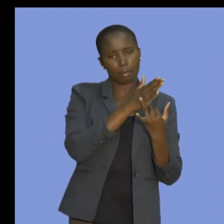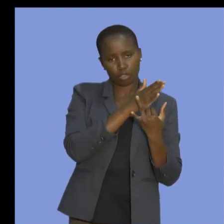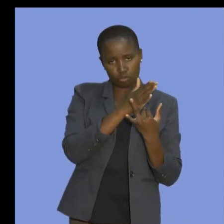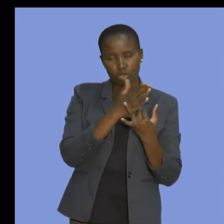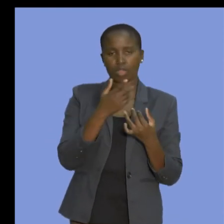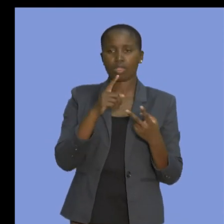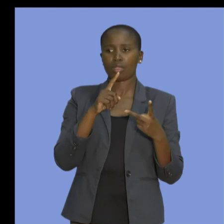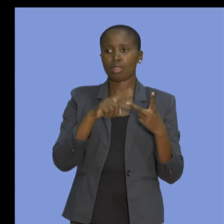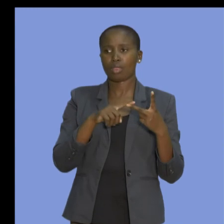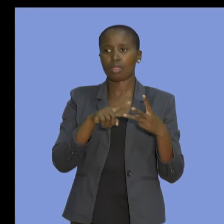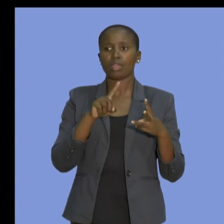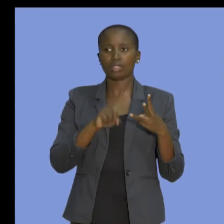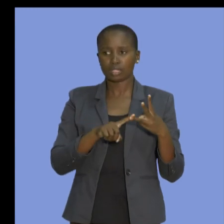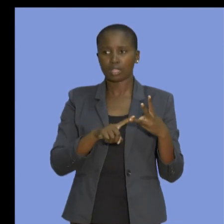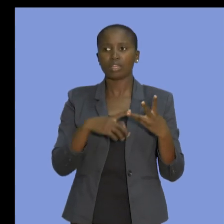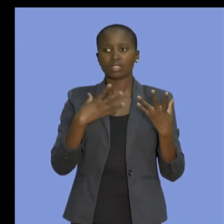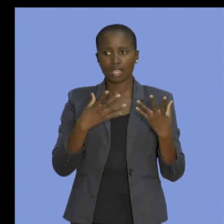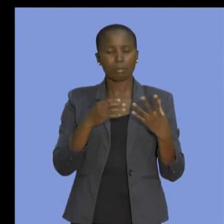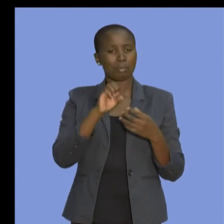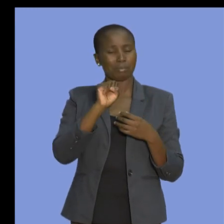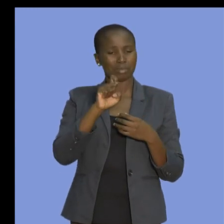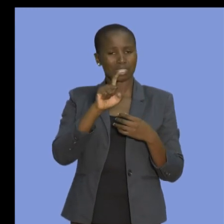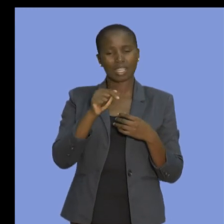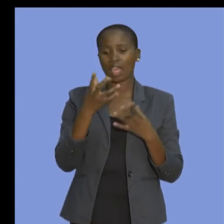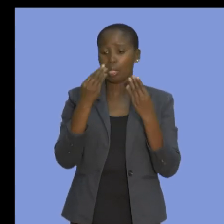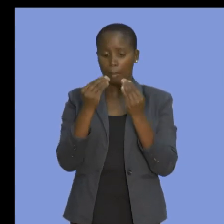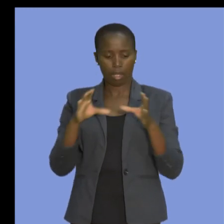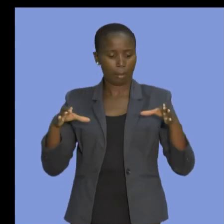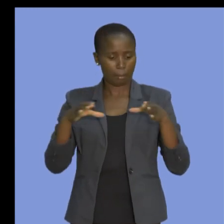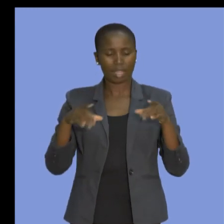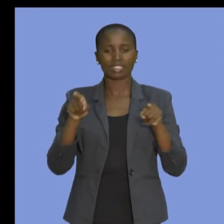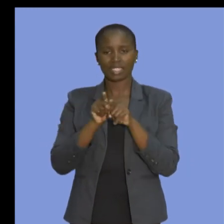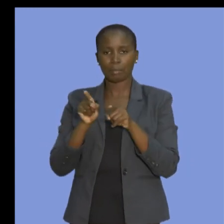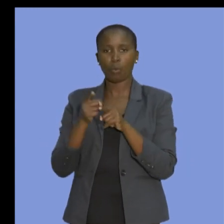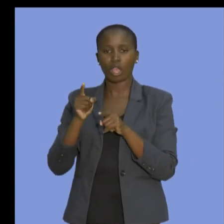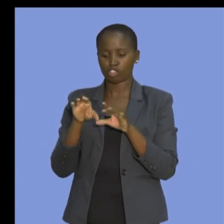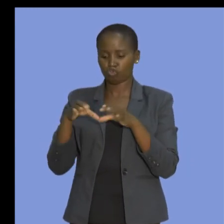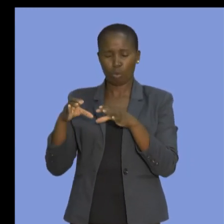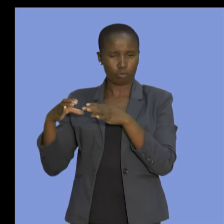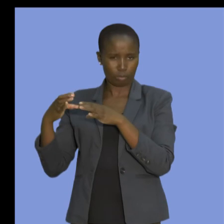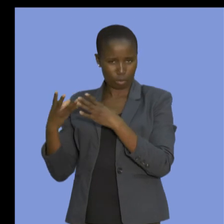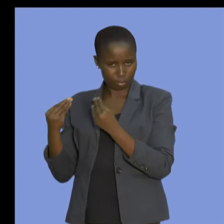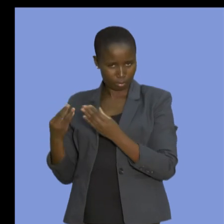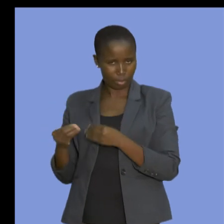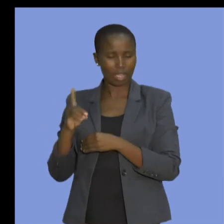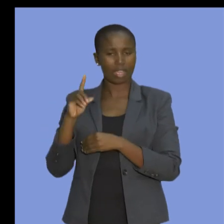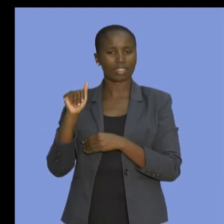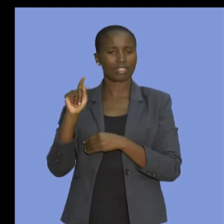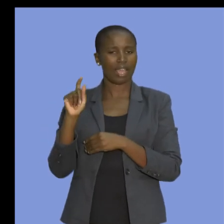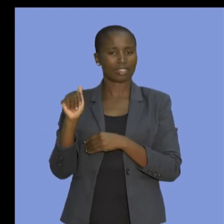from set of dates group data. So we'll start by drawing the cumulative frequency table.